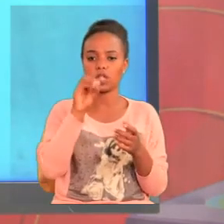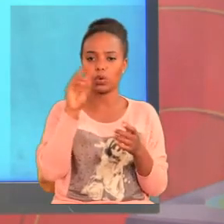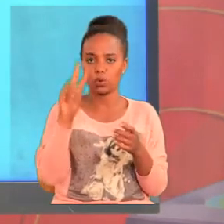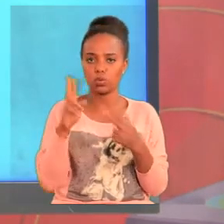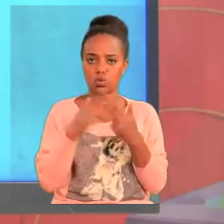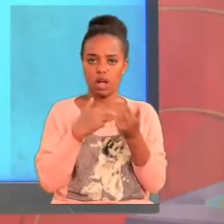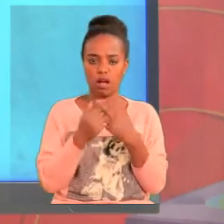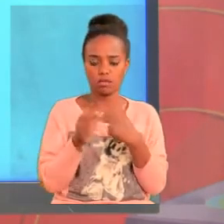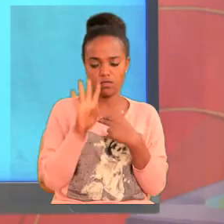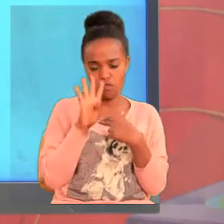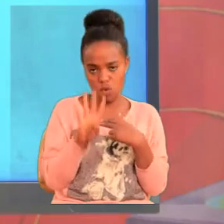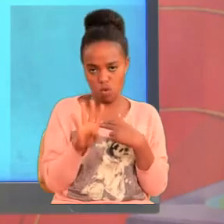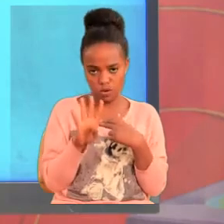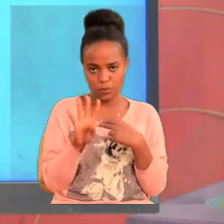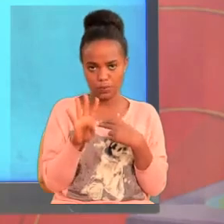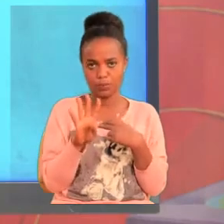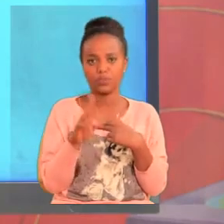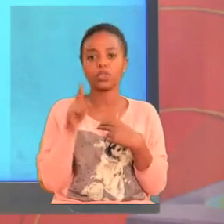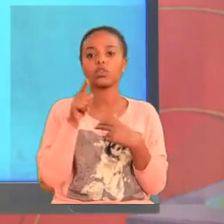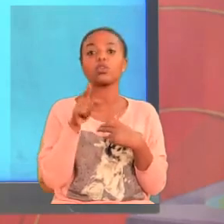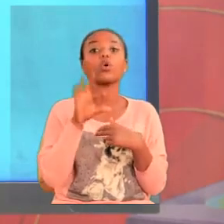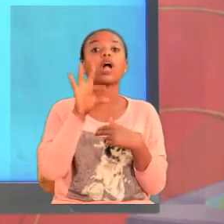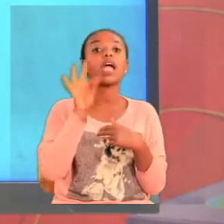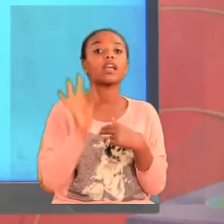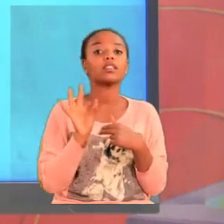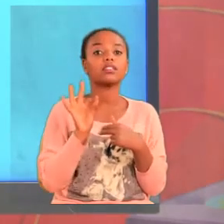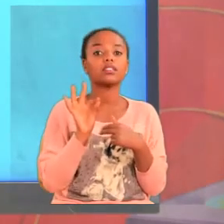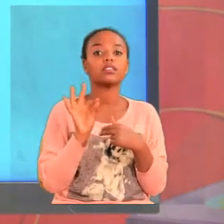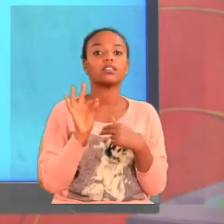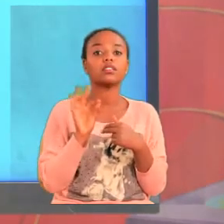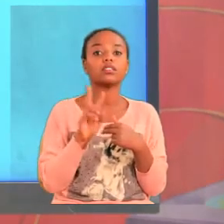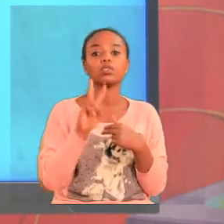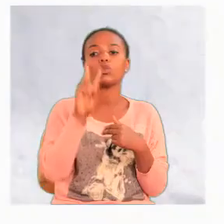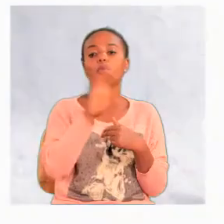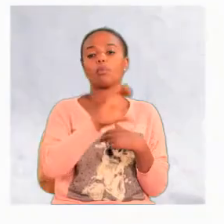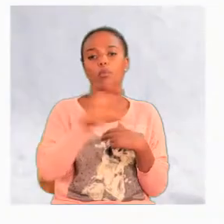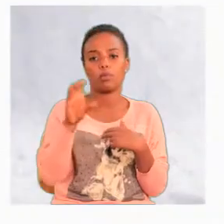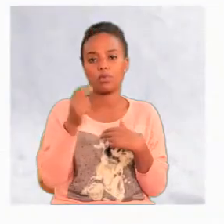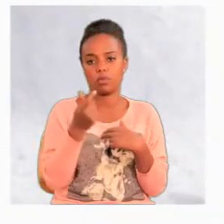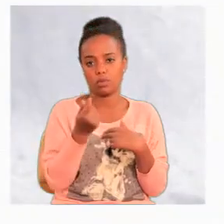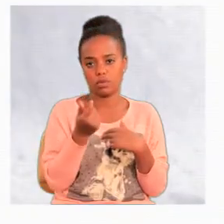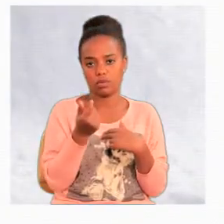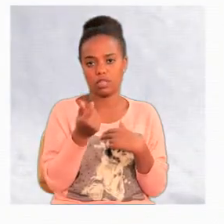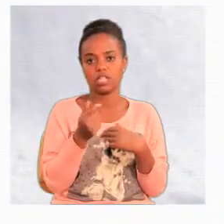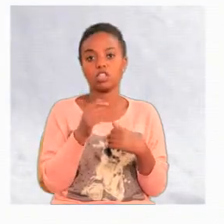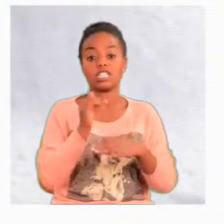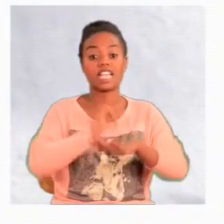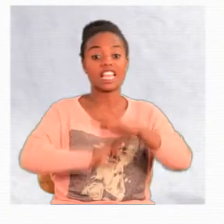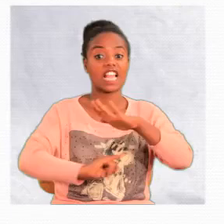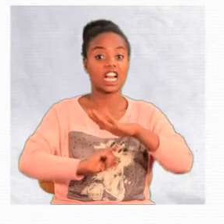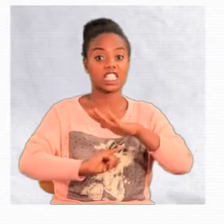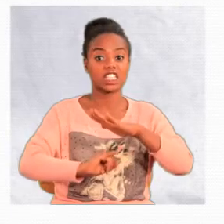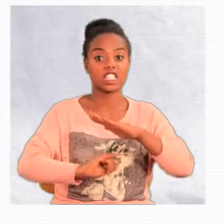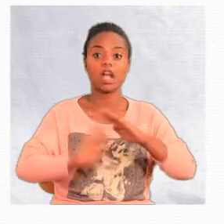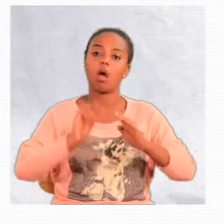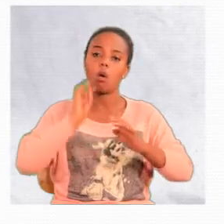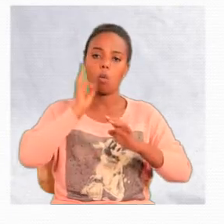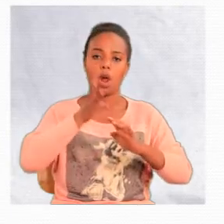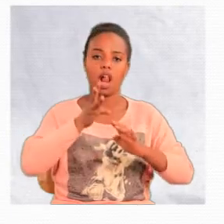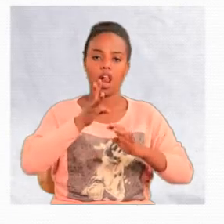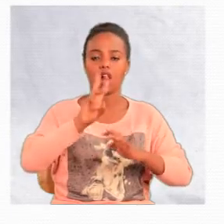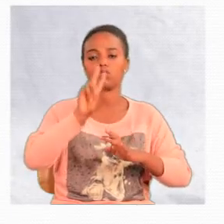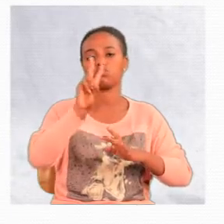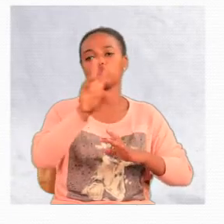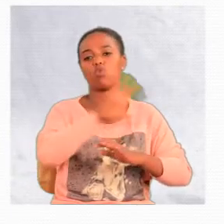times 4. So you will have this result. So the interest will be 200